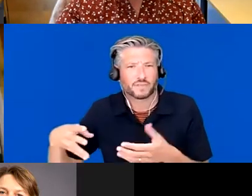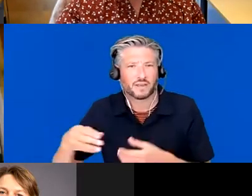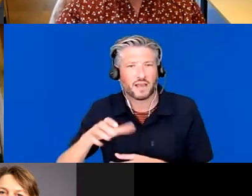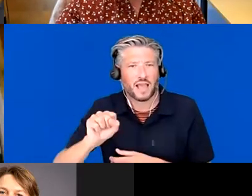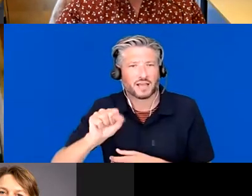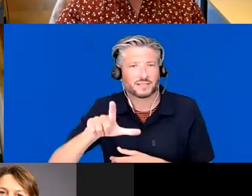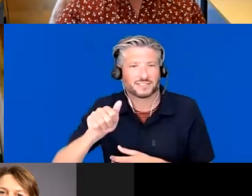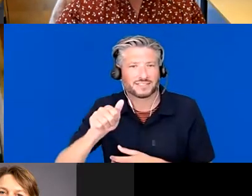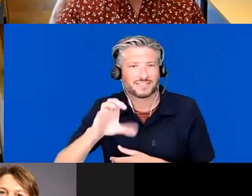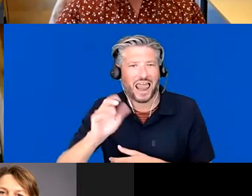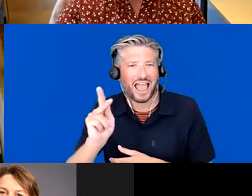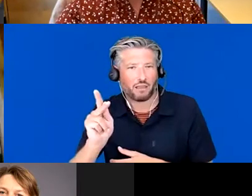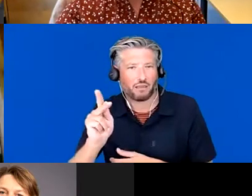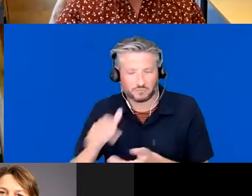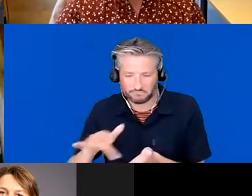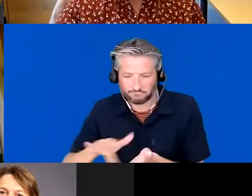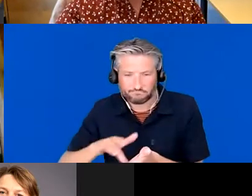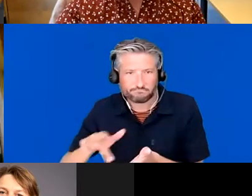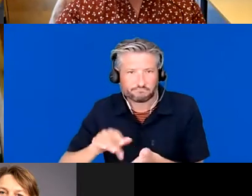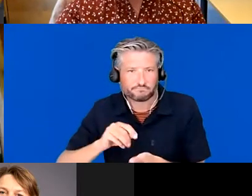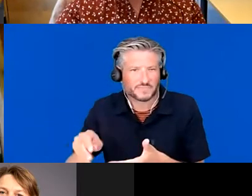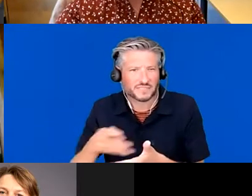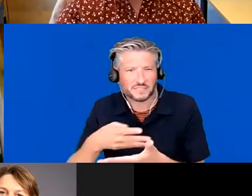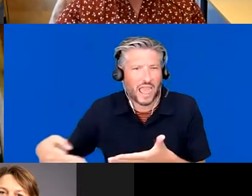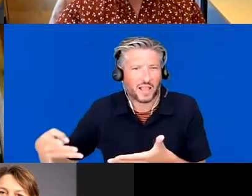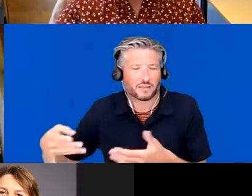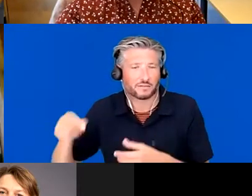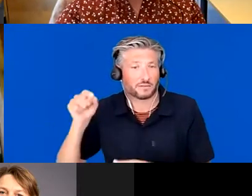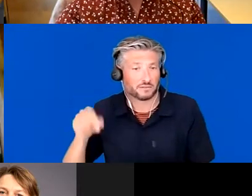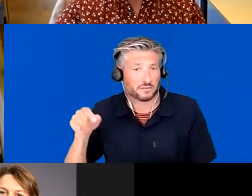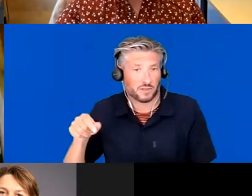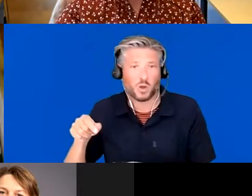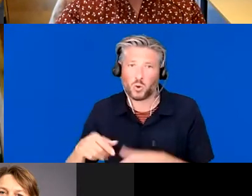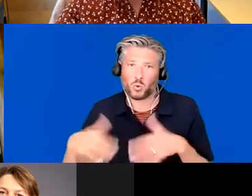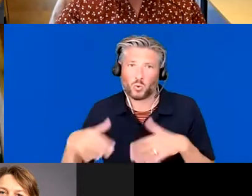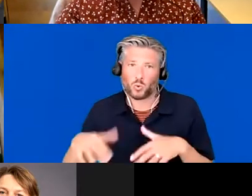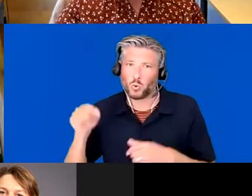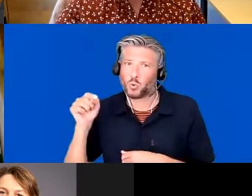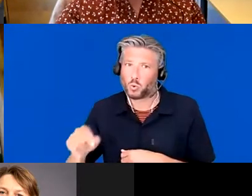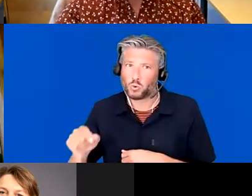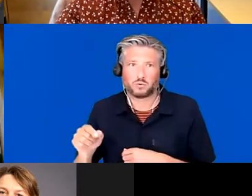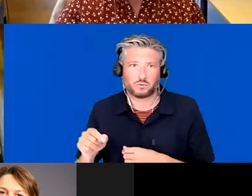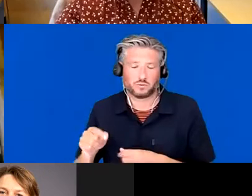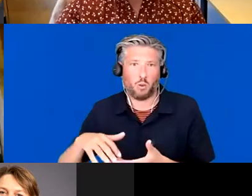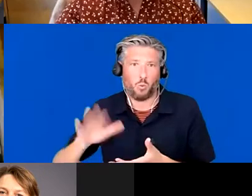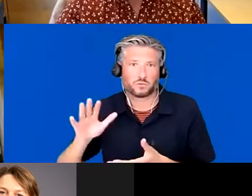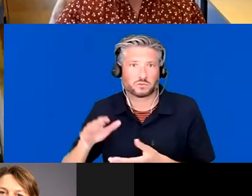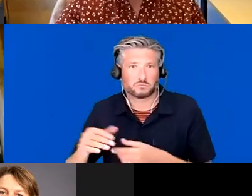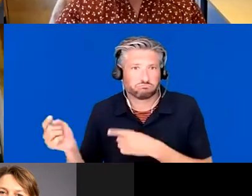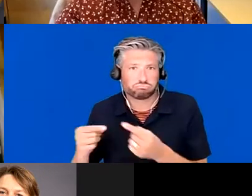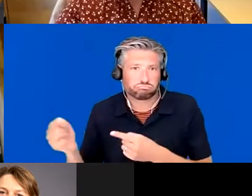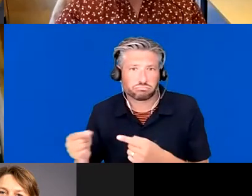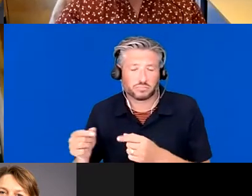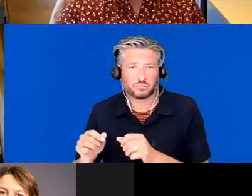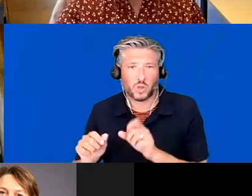different plenaries as well. And that was, at least during the conference, people were very active, asking questions to Doug Biber and so on,